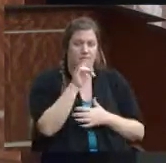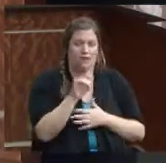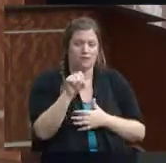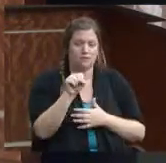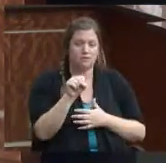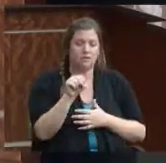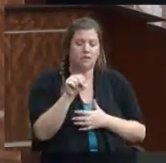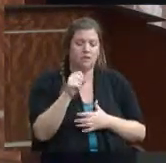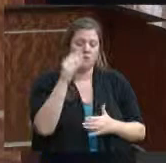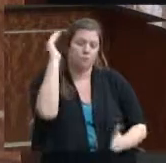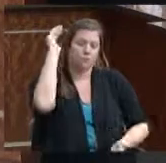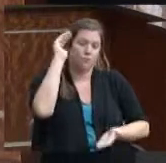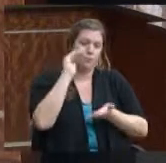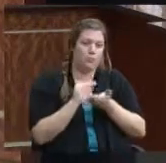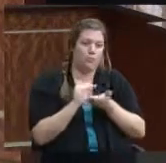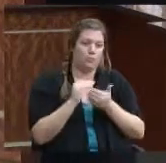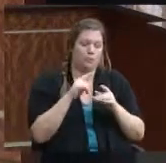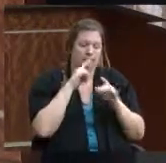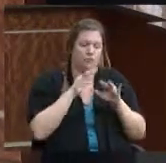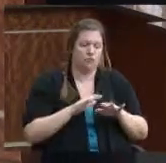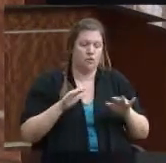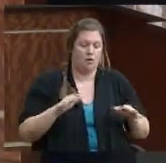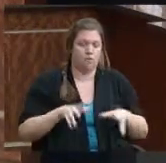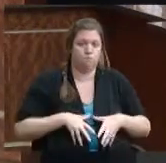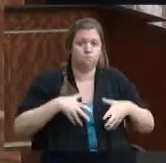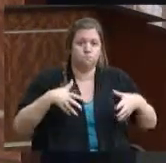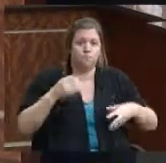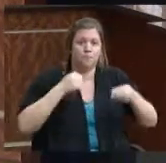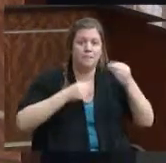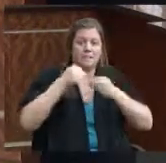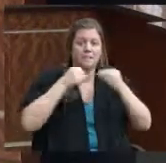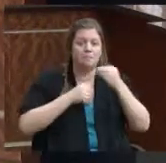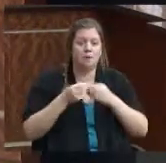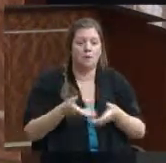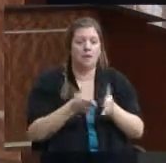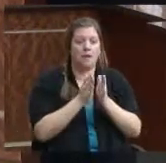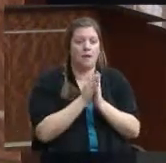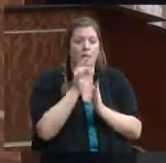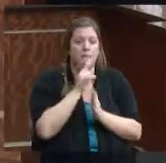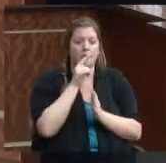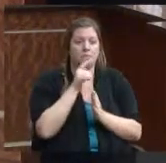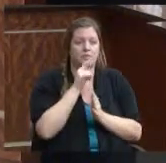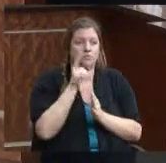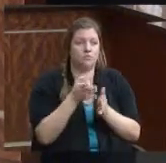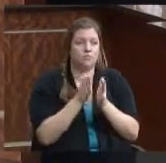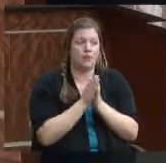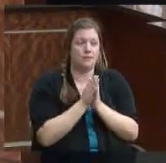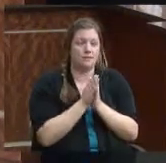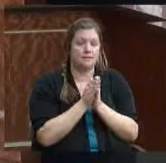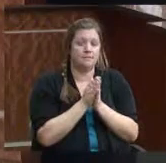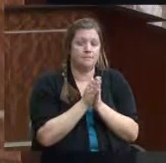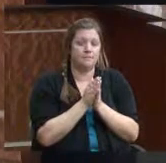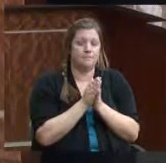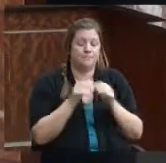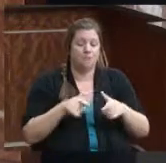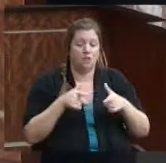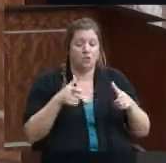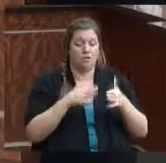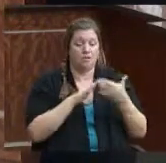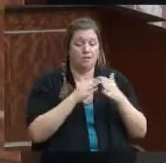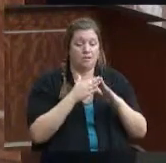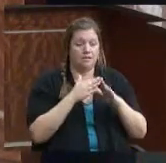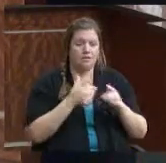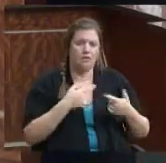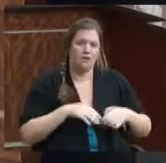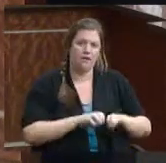active lifestyles and reduce childhood obesity. And whereas National Public Lands Day is the nation's largest single day